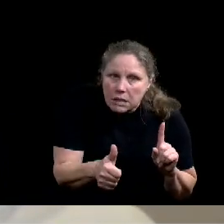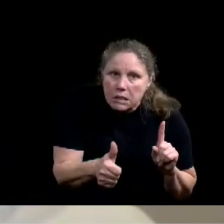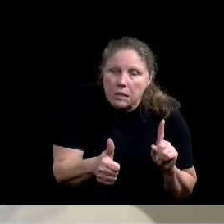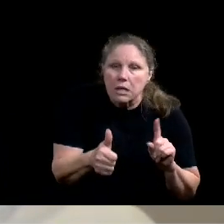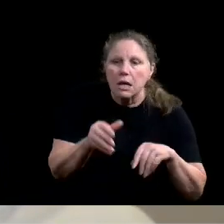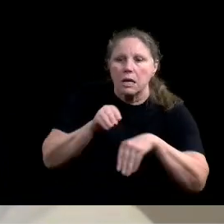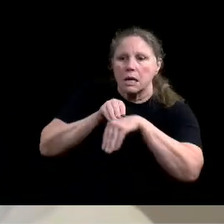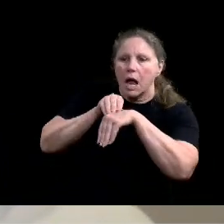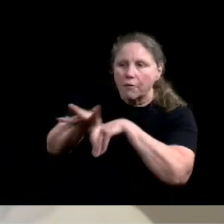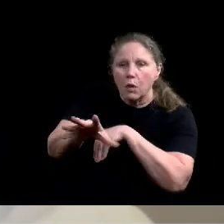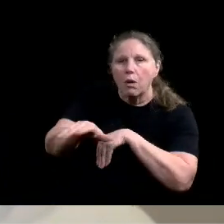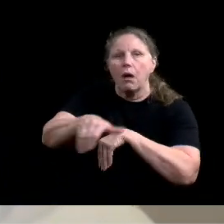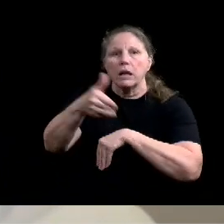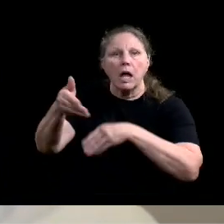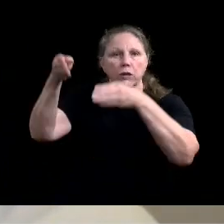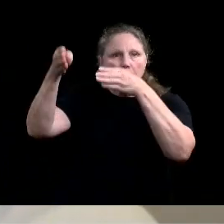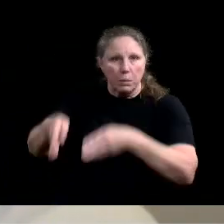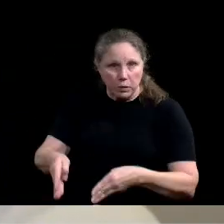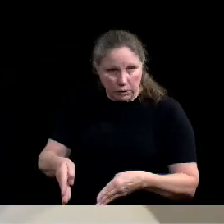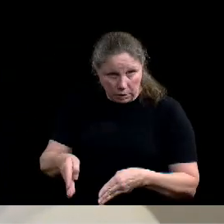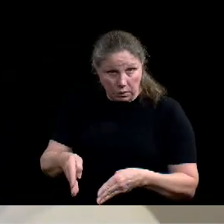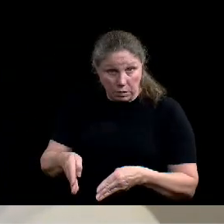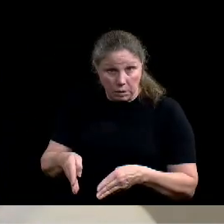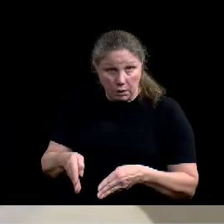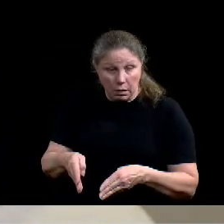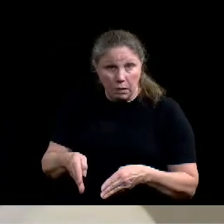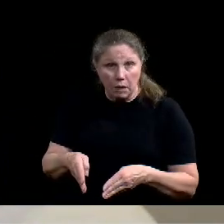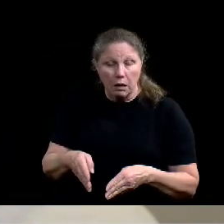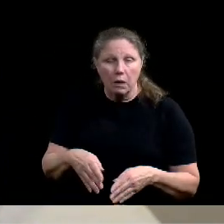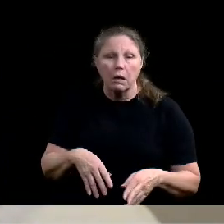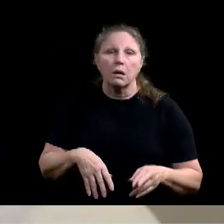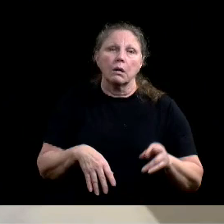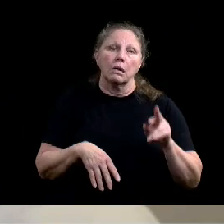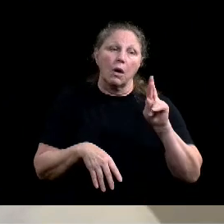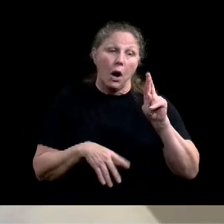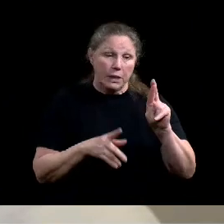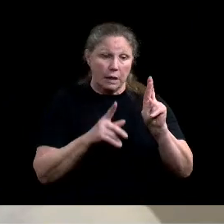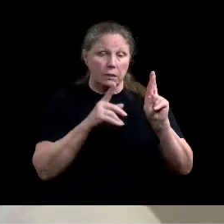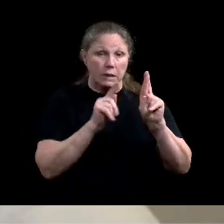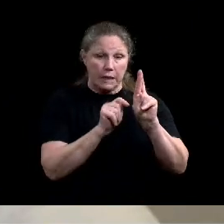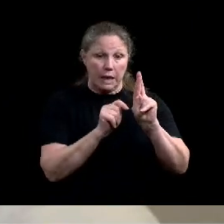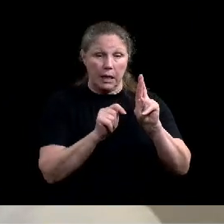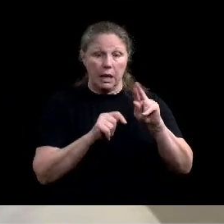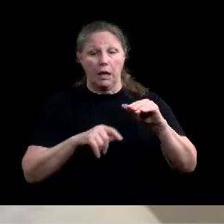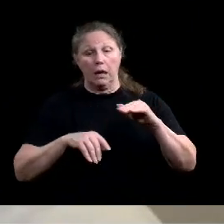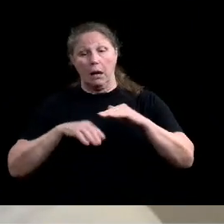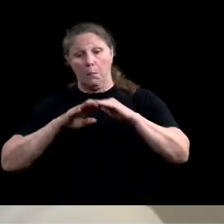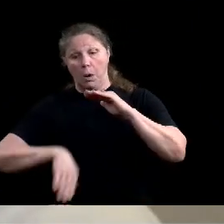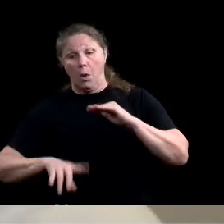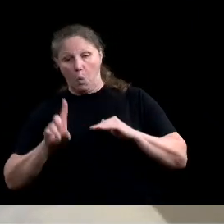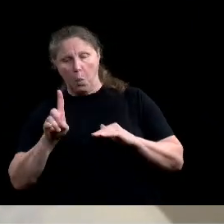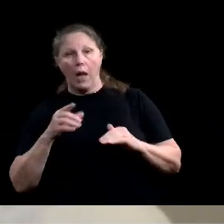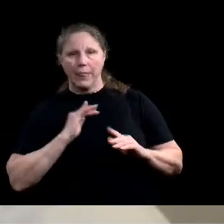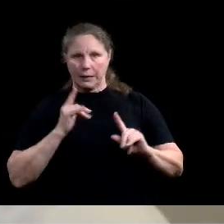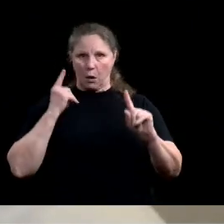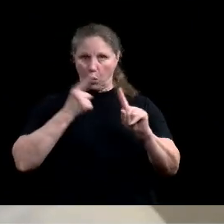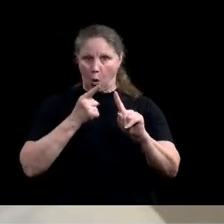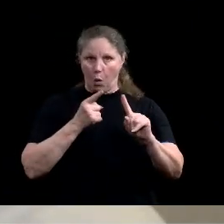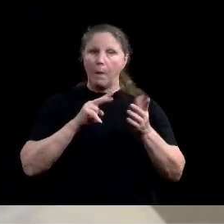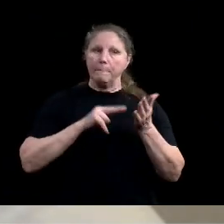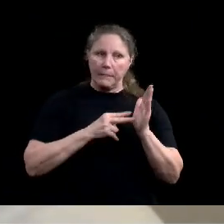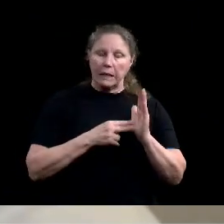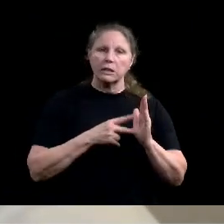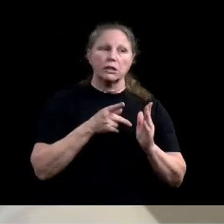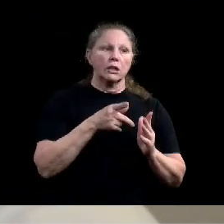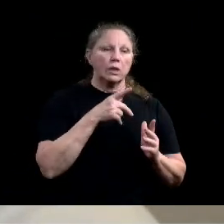So keeping the RT less than 1 is the goal. And in Waco, in McLennan County, we're